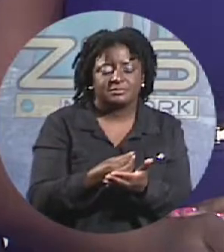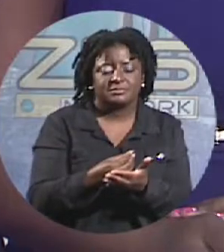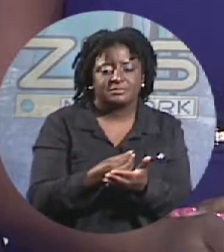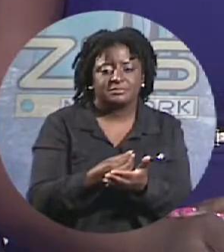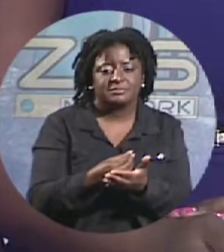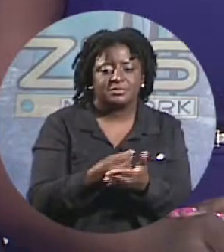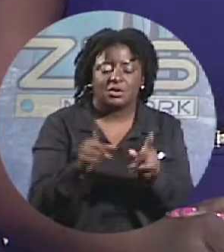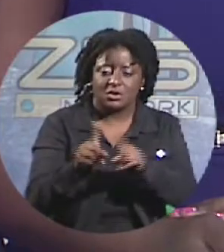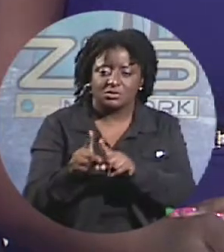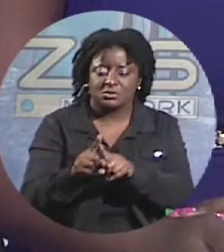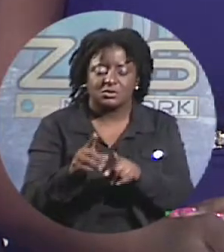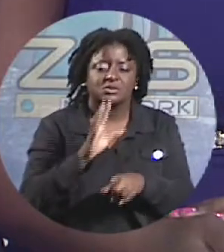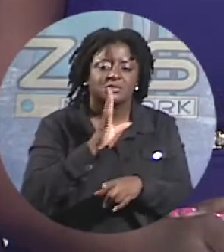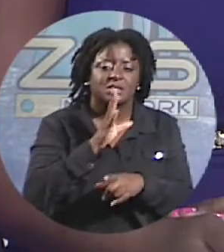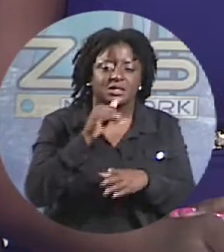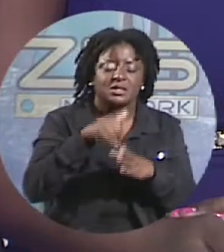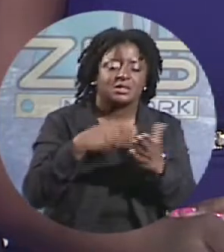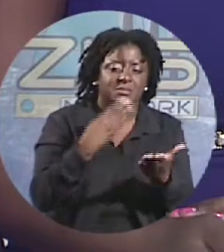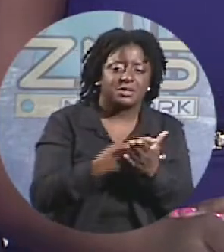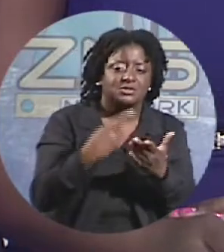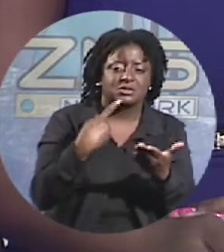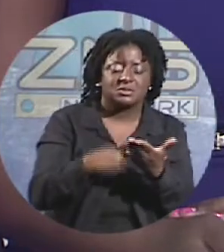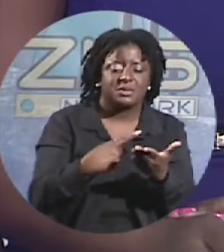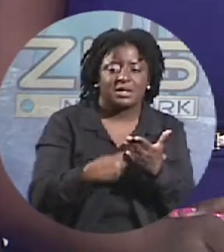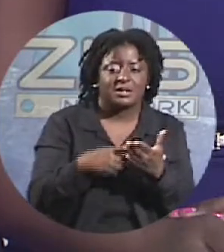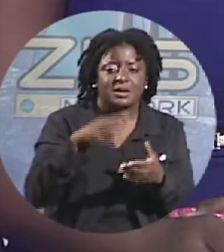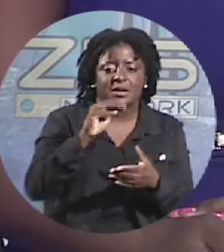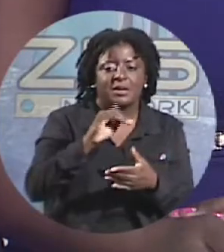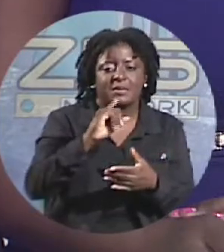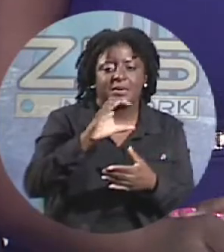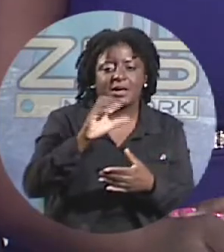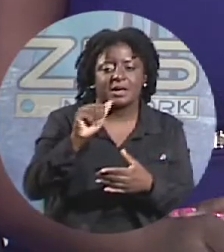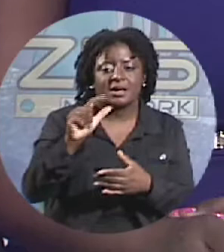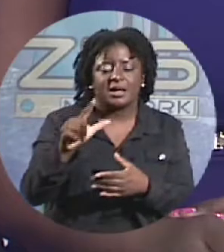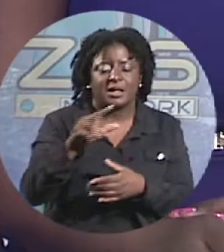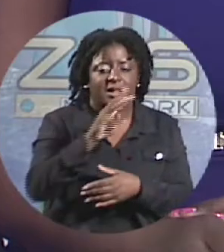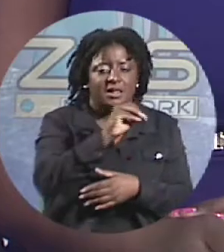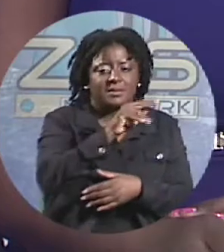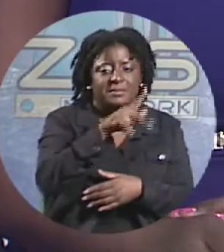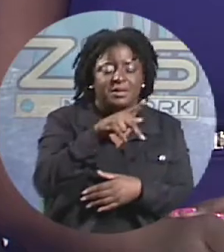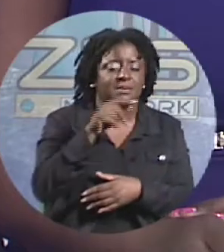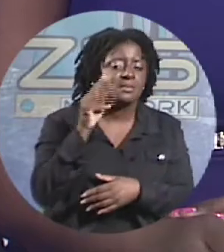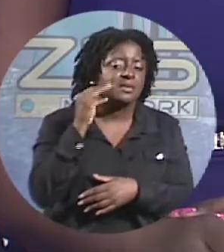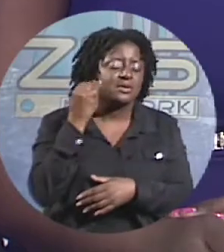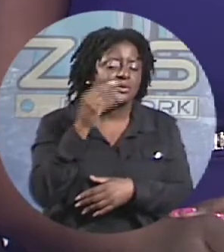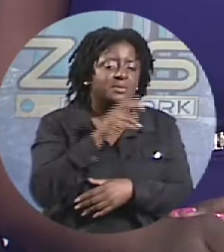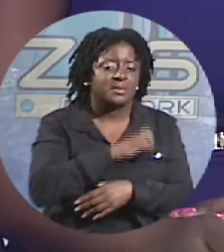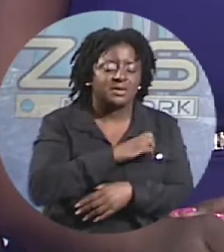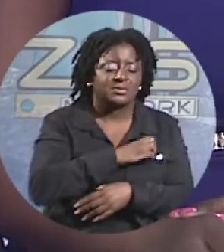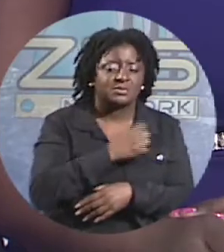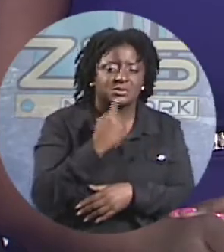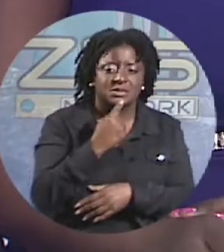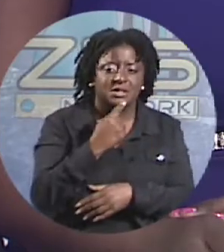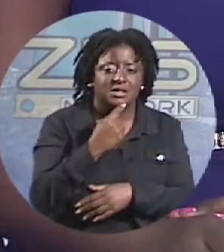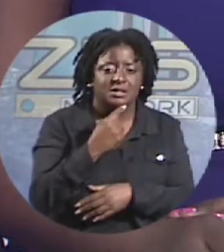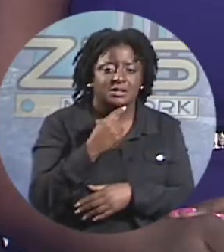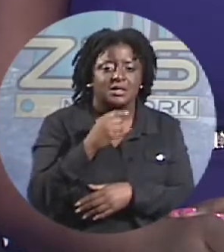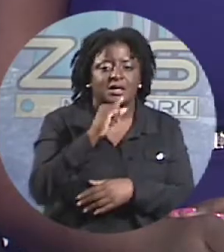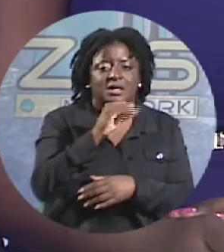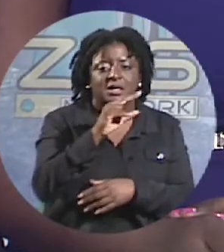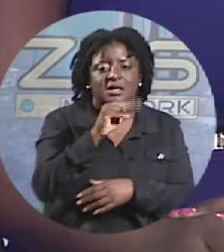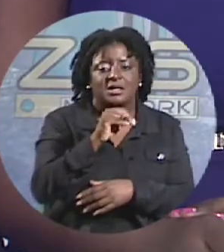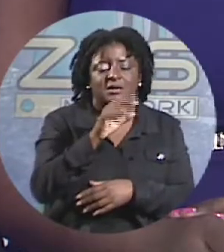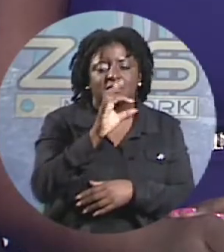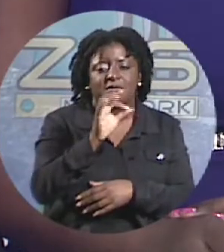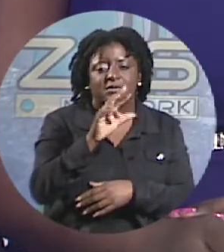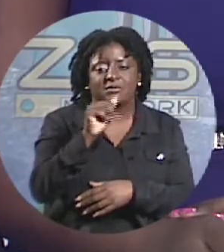Well, also contributing to the budget debate was Mical MP Miriam Emanuel, who noted that the infrastructure across those southern islands